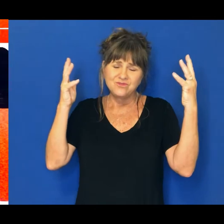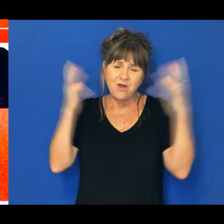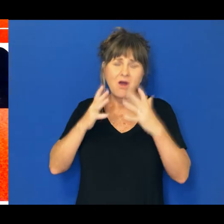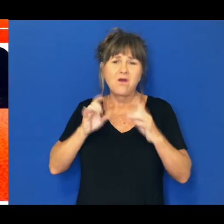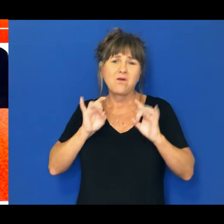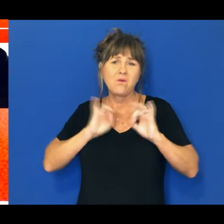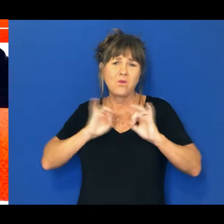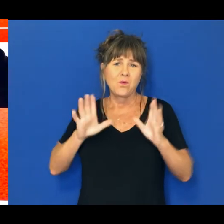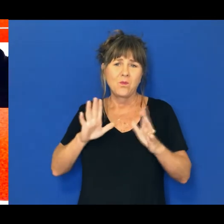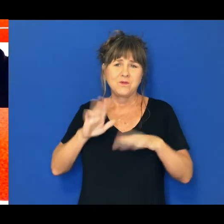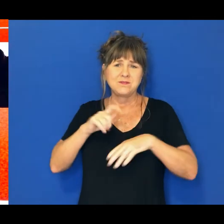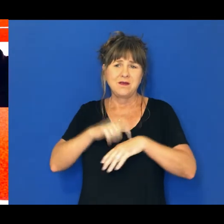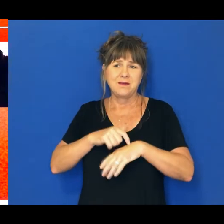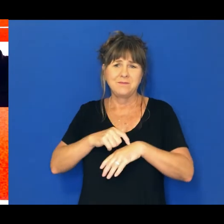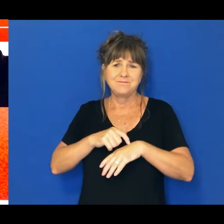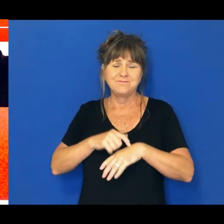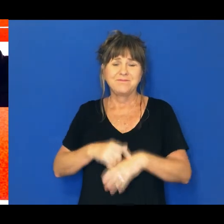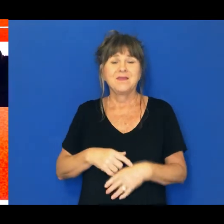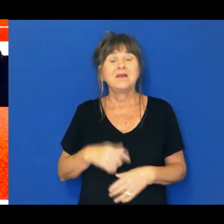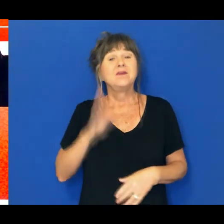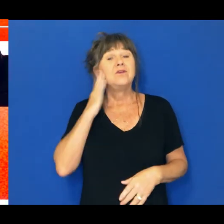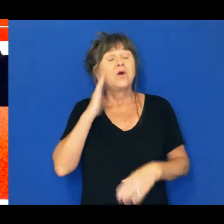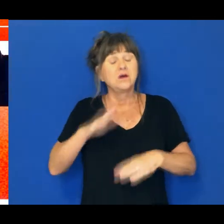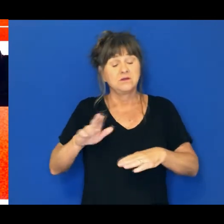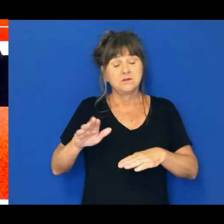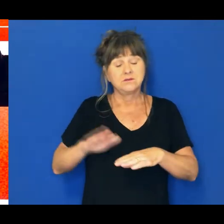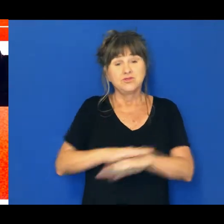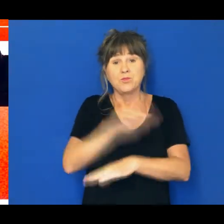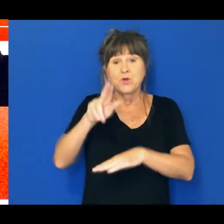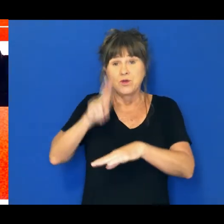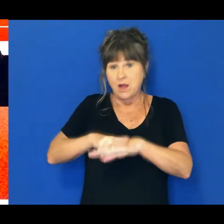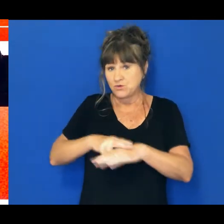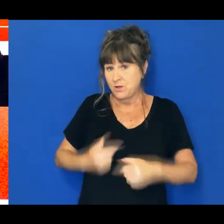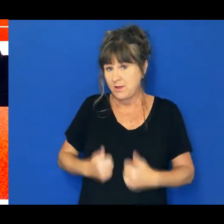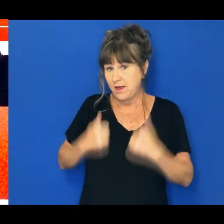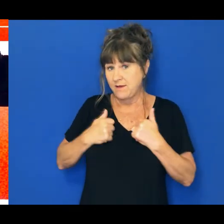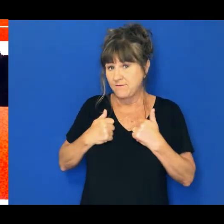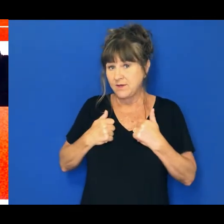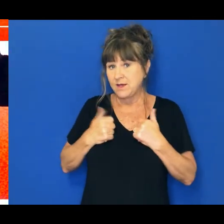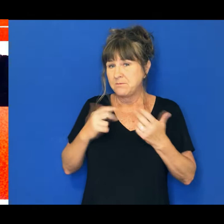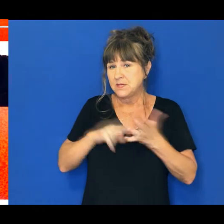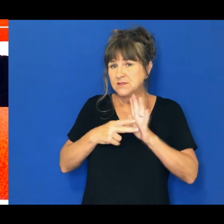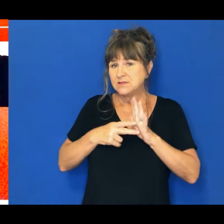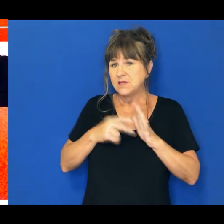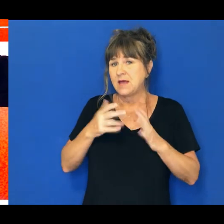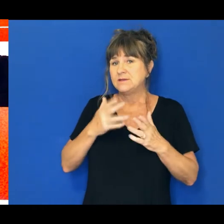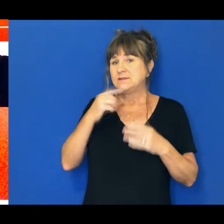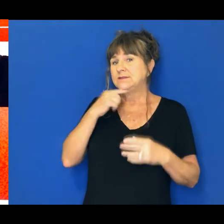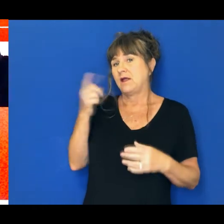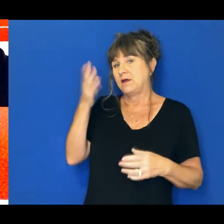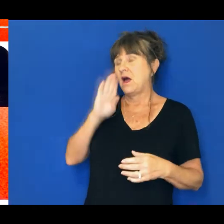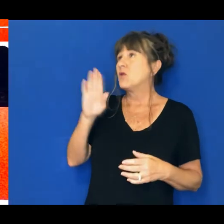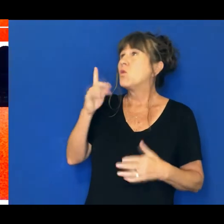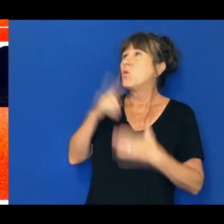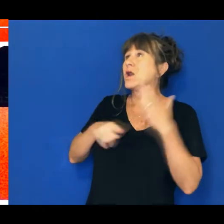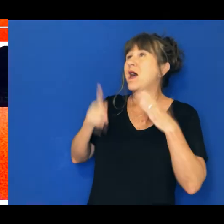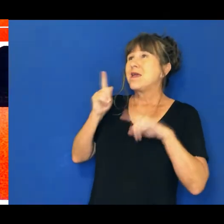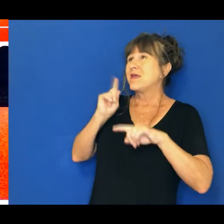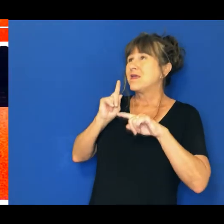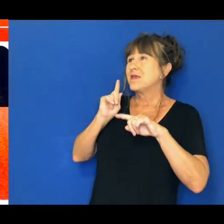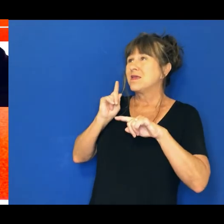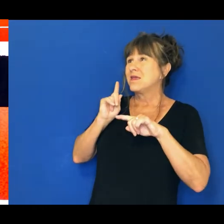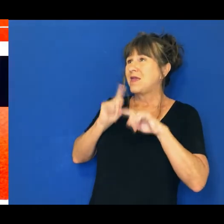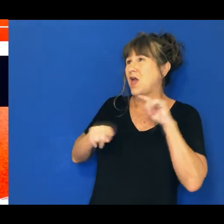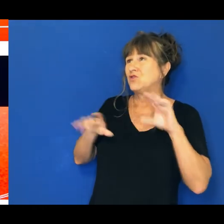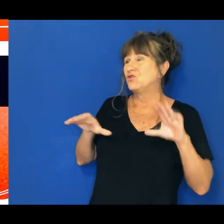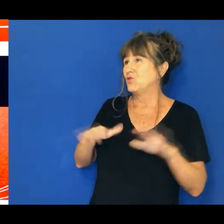for this. Living a supernatural life is saying, God, what I could never do in 10 years on my own, by your Spirit in me and through me, you